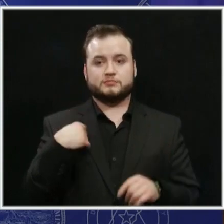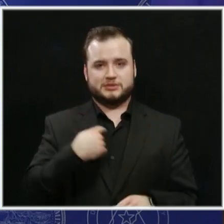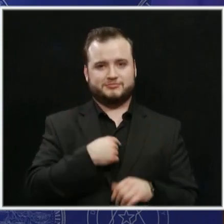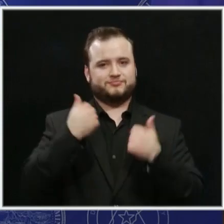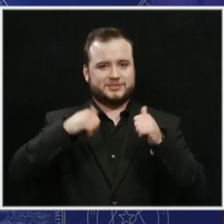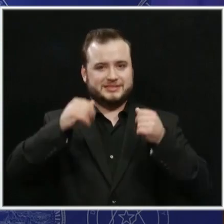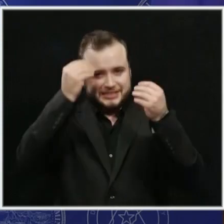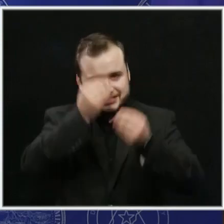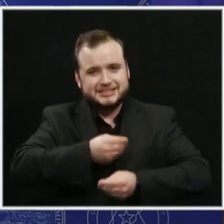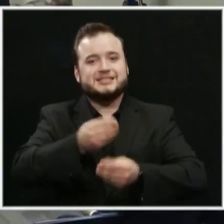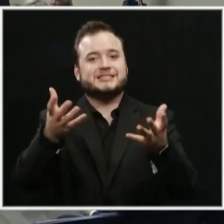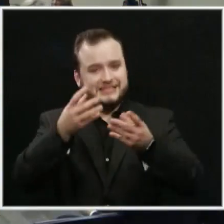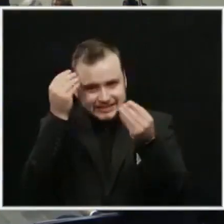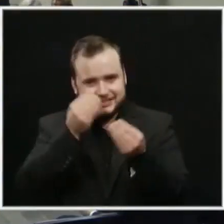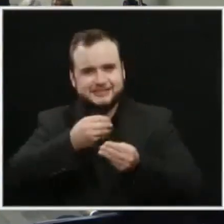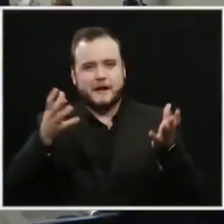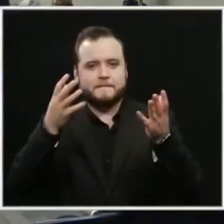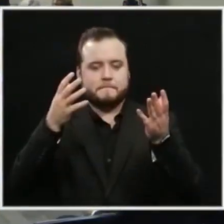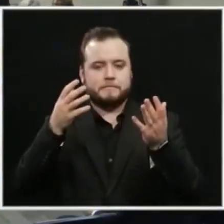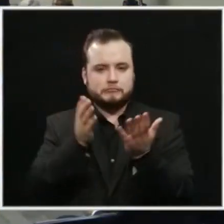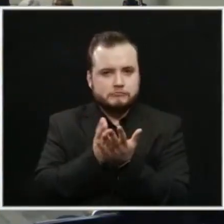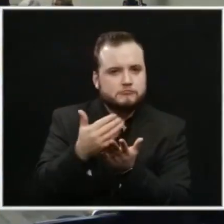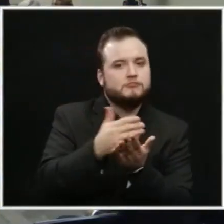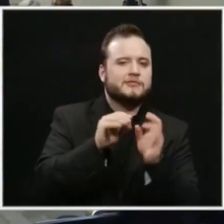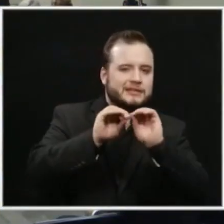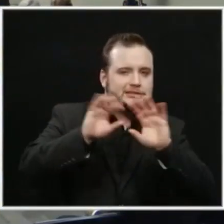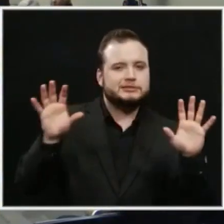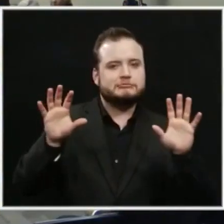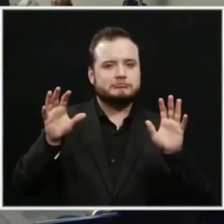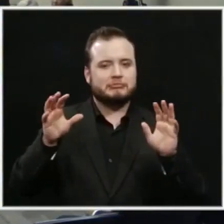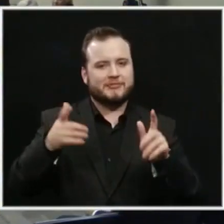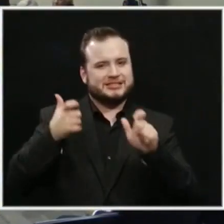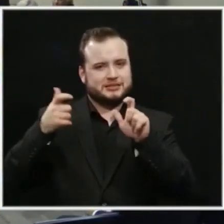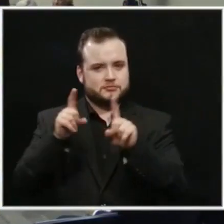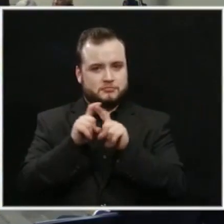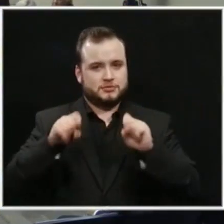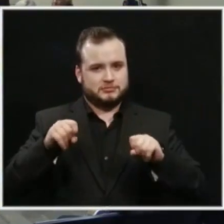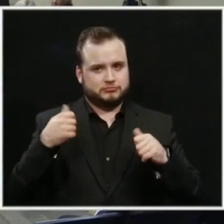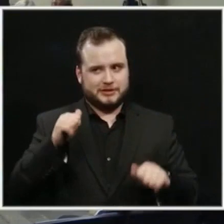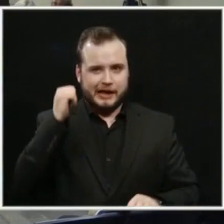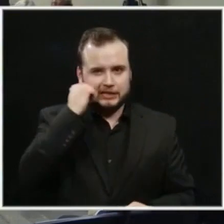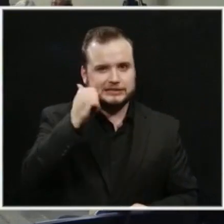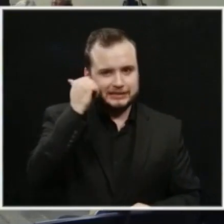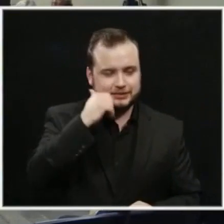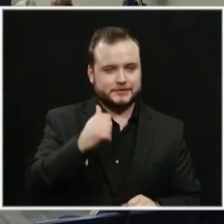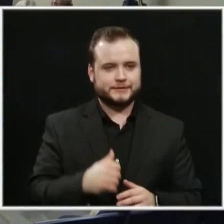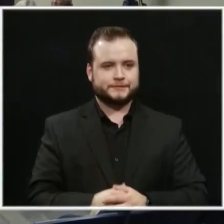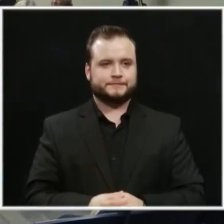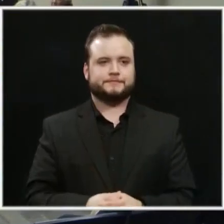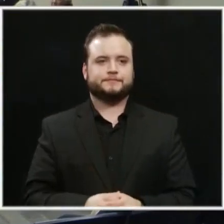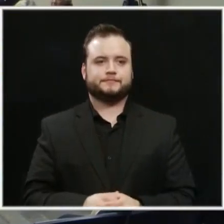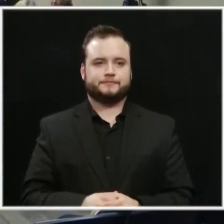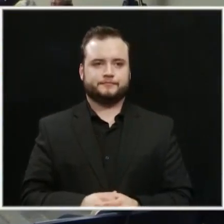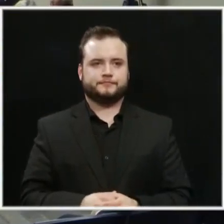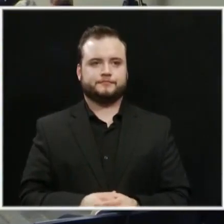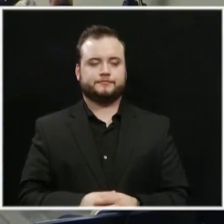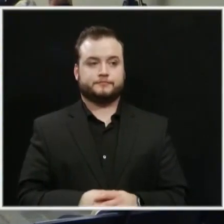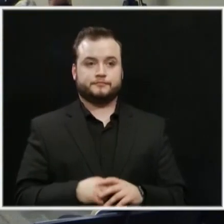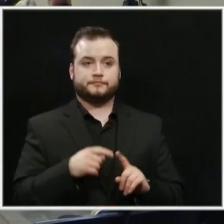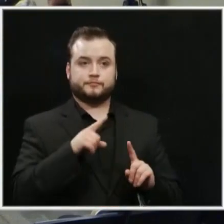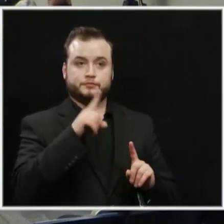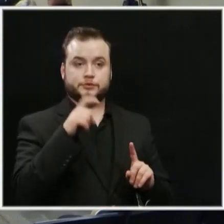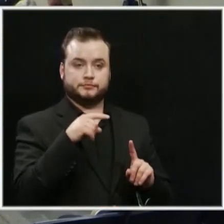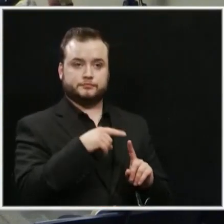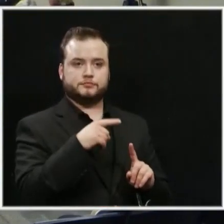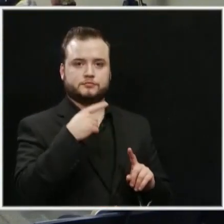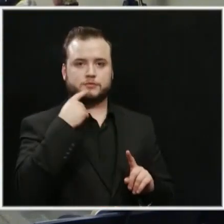but that's still ever evolving. Governor, the governor of Wisconsin extended his stay-at-home order to May 26th. What's the likelihood,